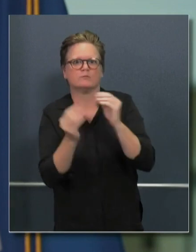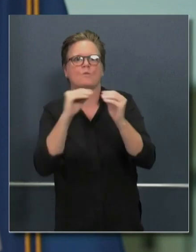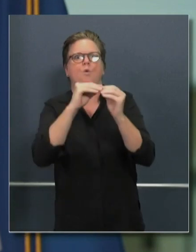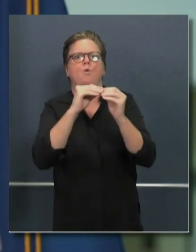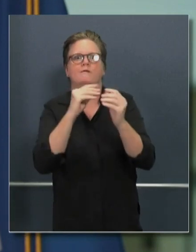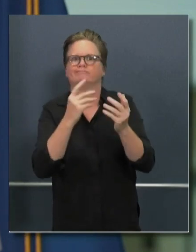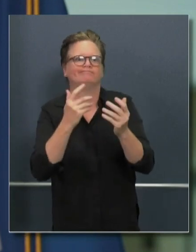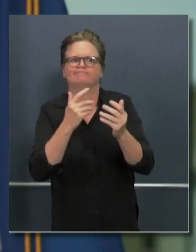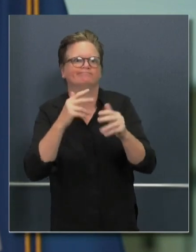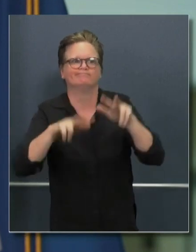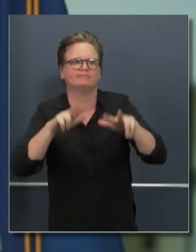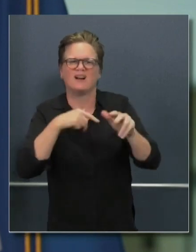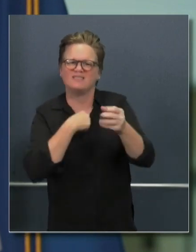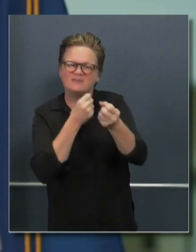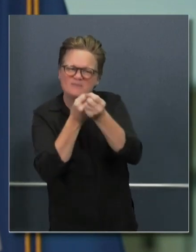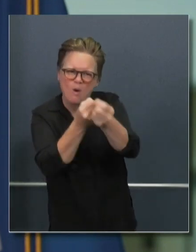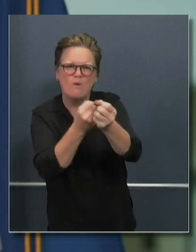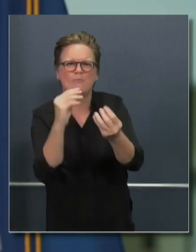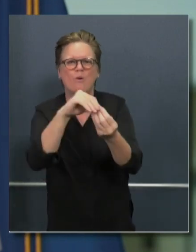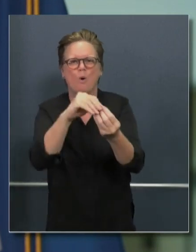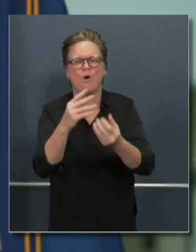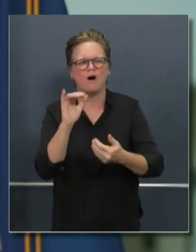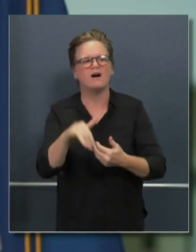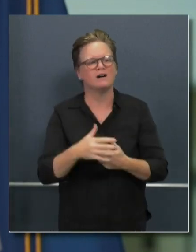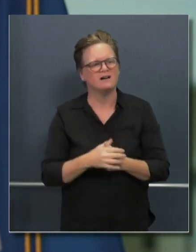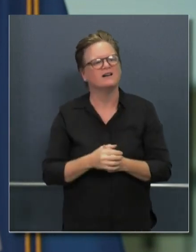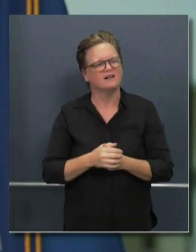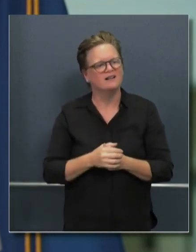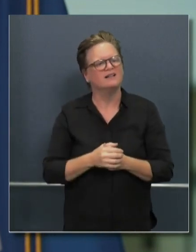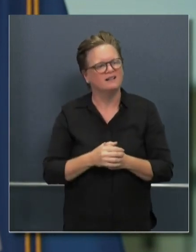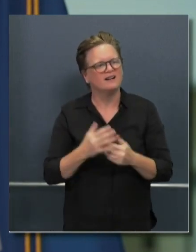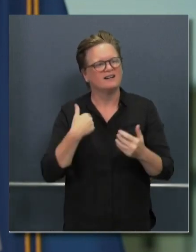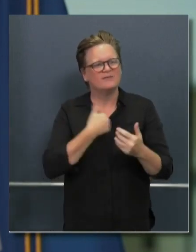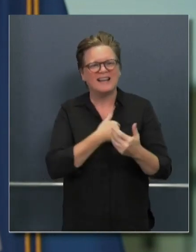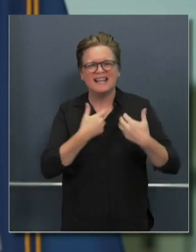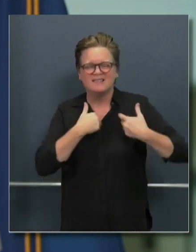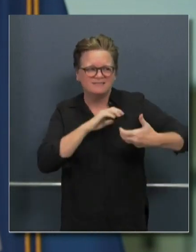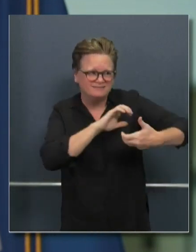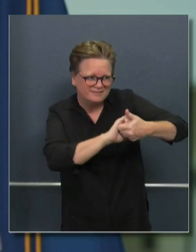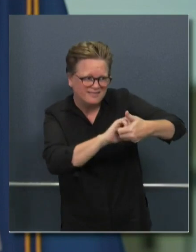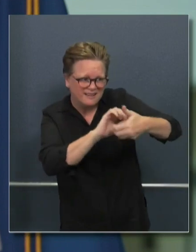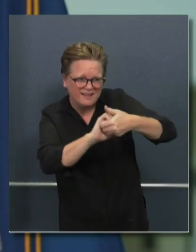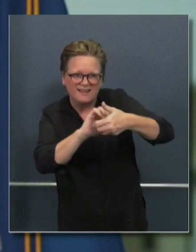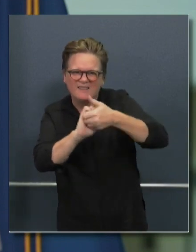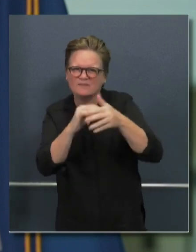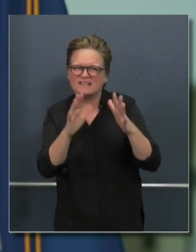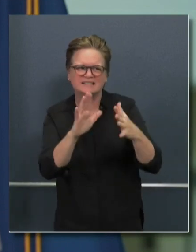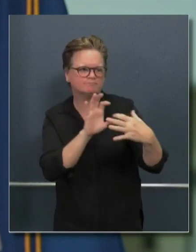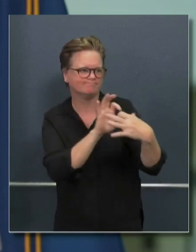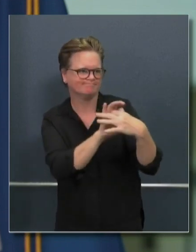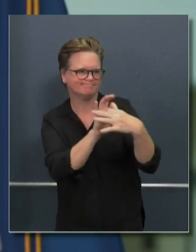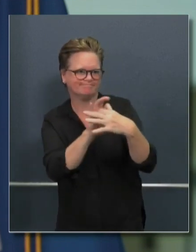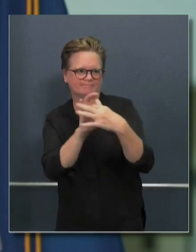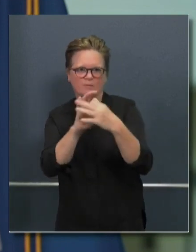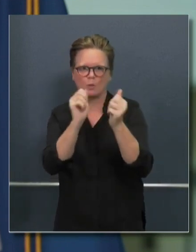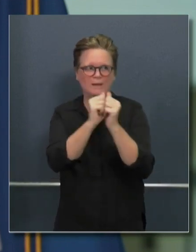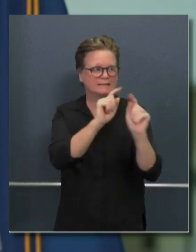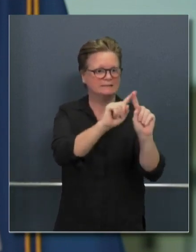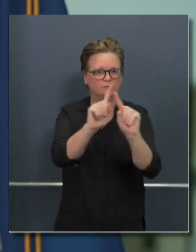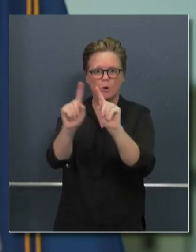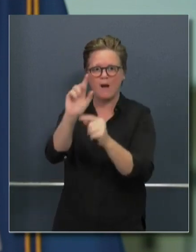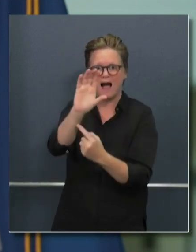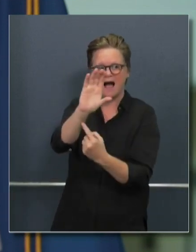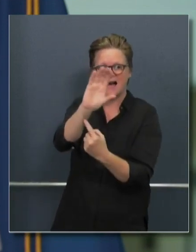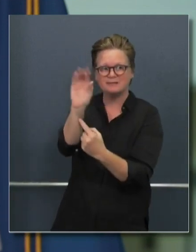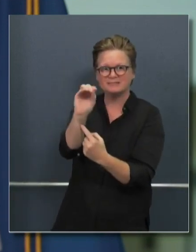We have a new platform that we've developed in partnership with 3 companies to provide that platform of sharing